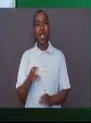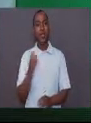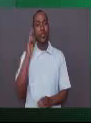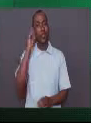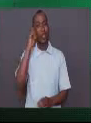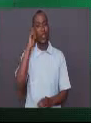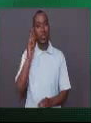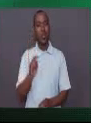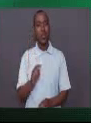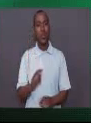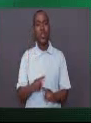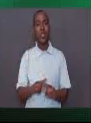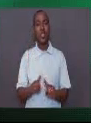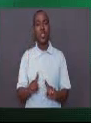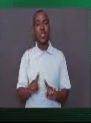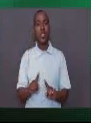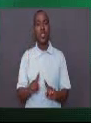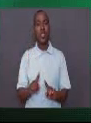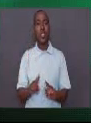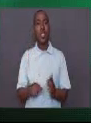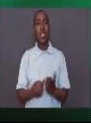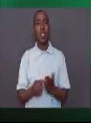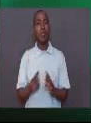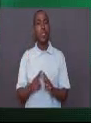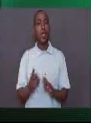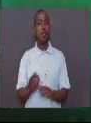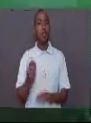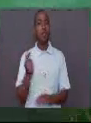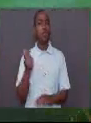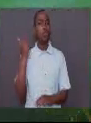it has been around for many years.